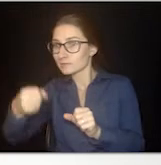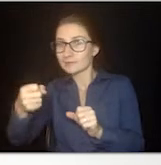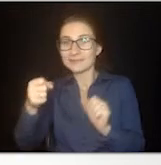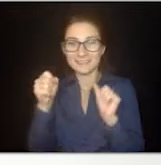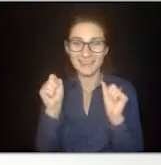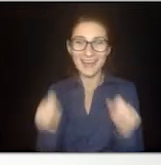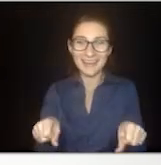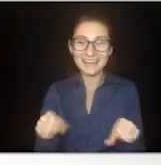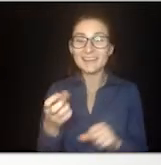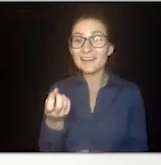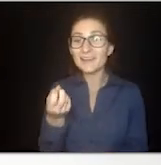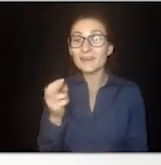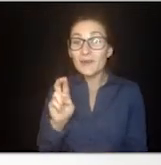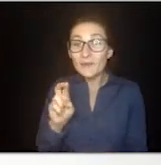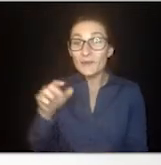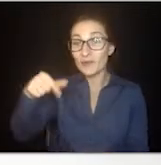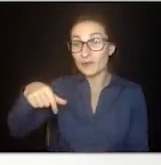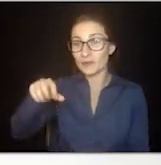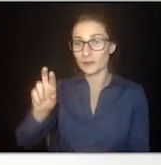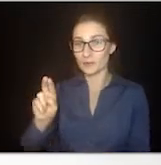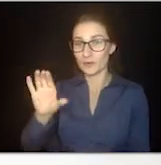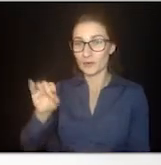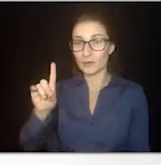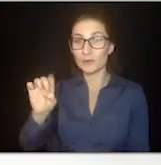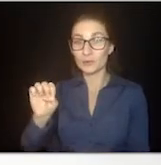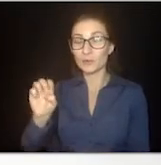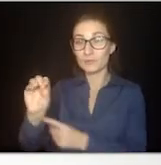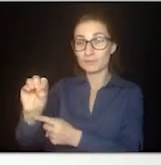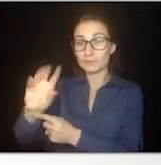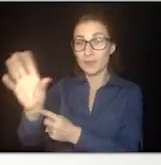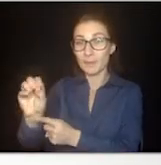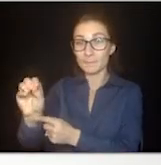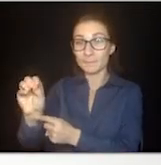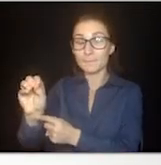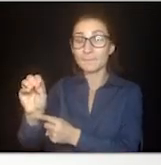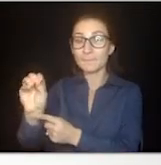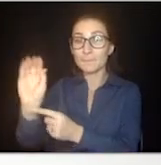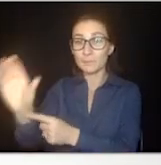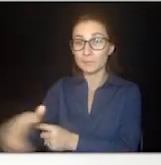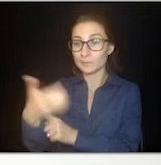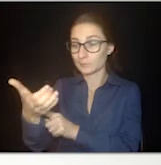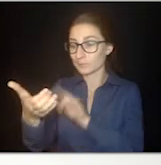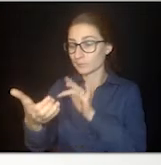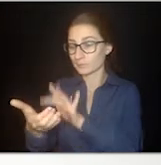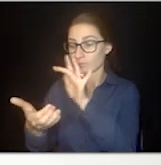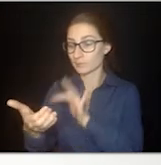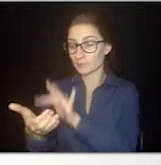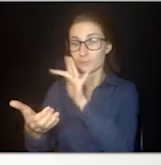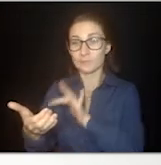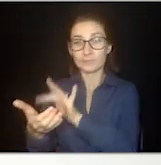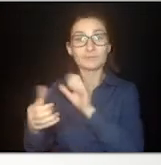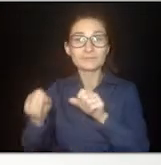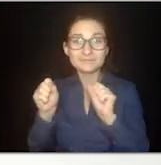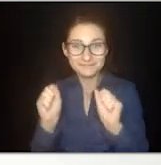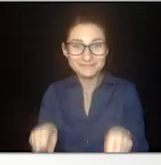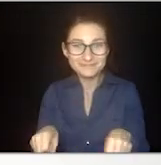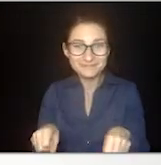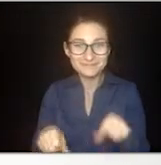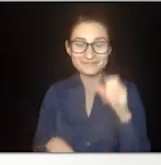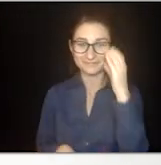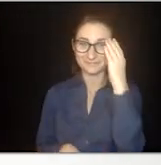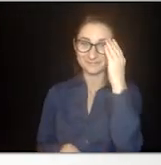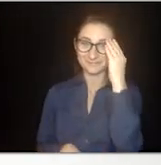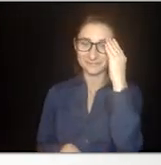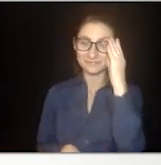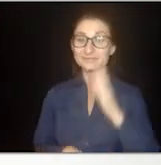you can do the QR code. Just take a picture of that or put your camera up to that, and it will bring up the link, and